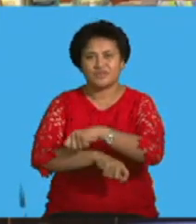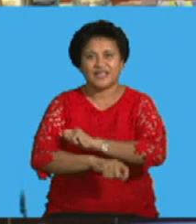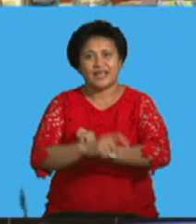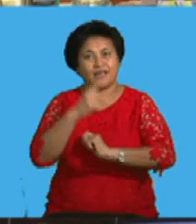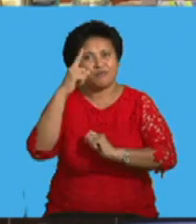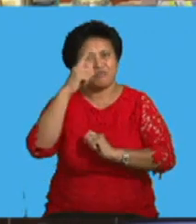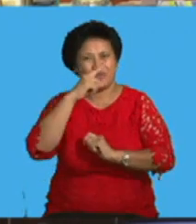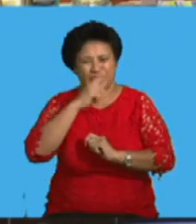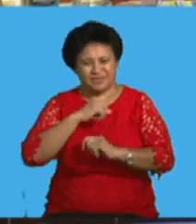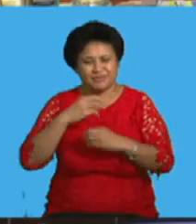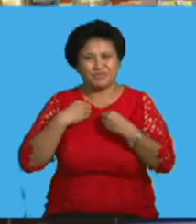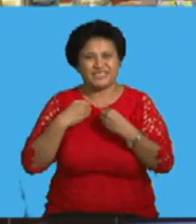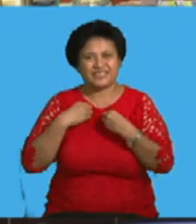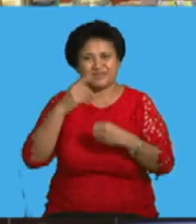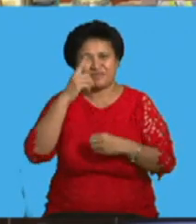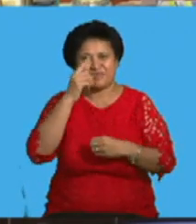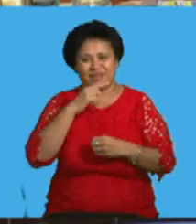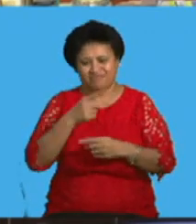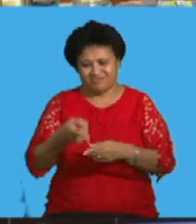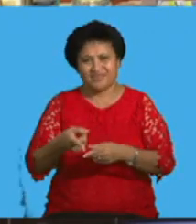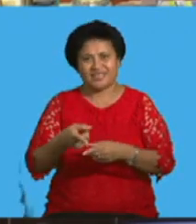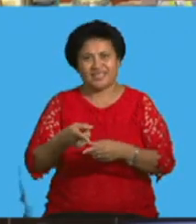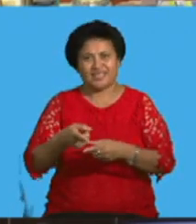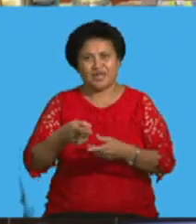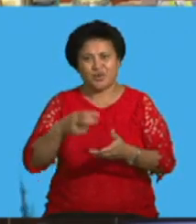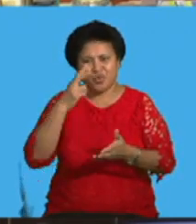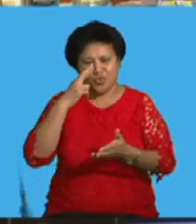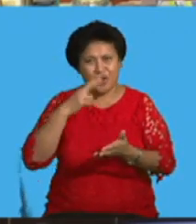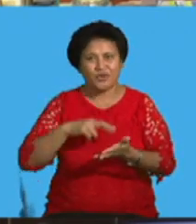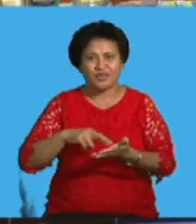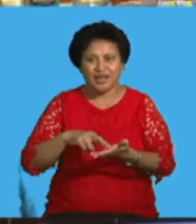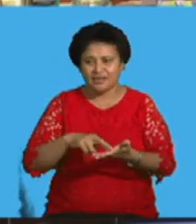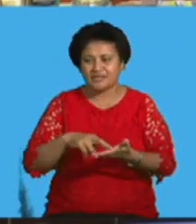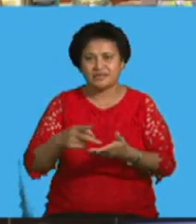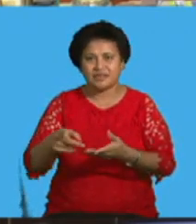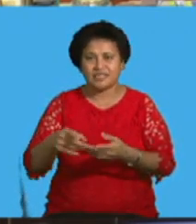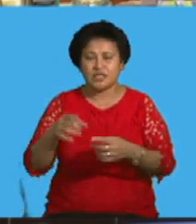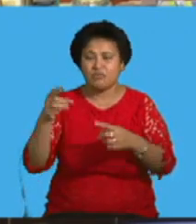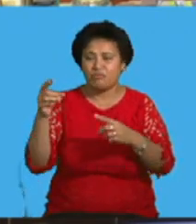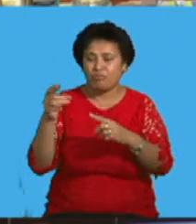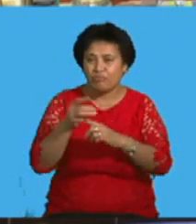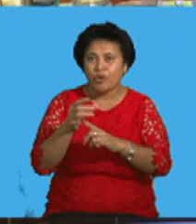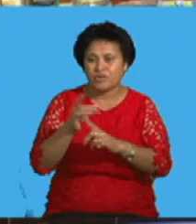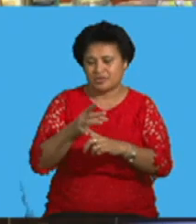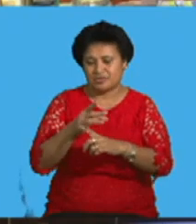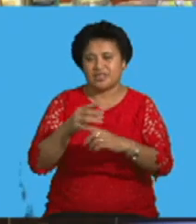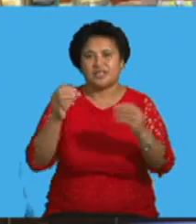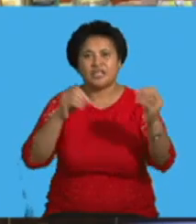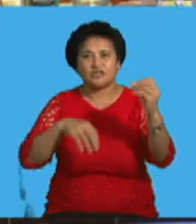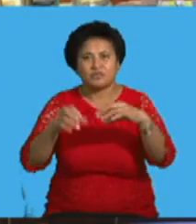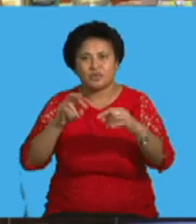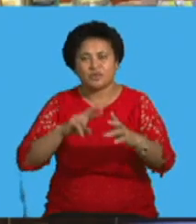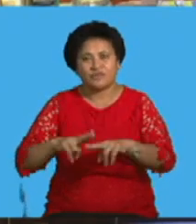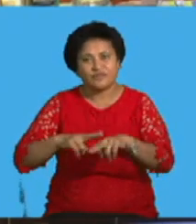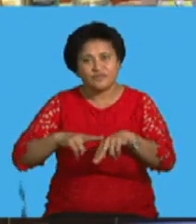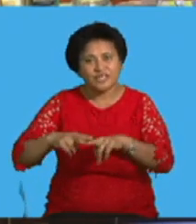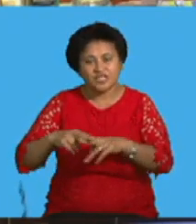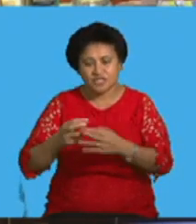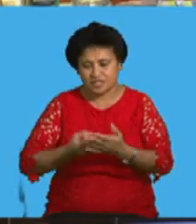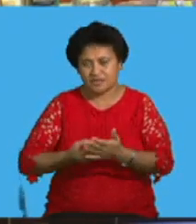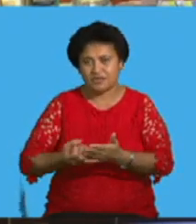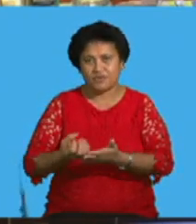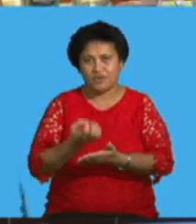is recognized. They are counted as key contributors to the Fijian economy. Growth of